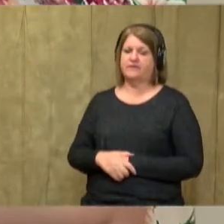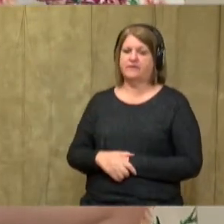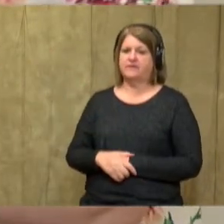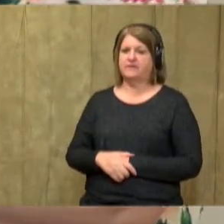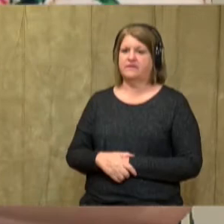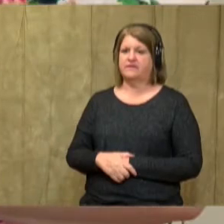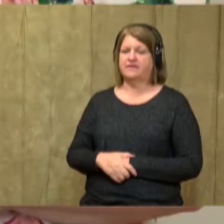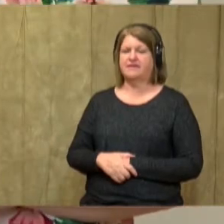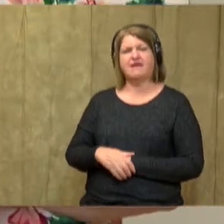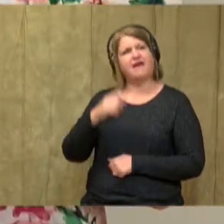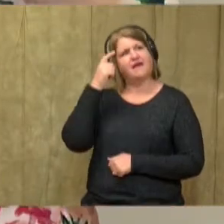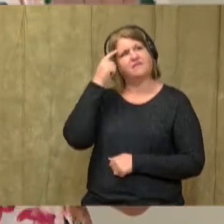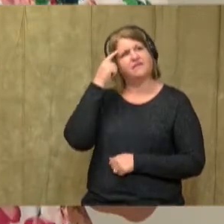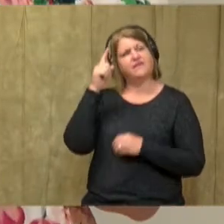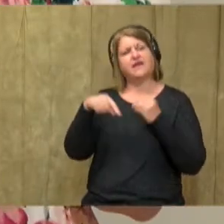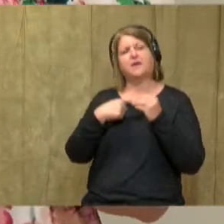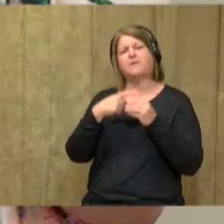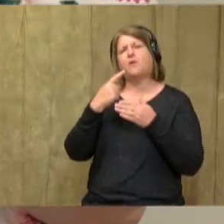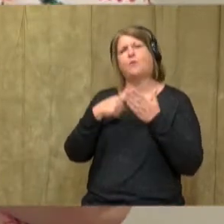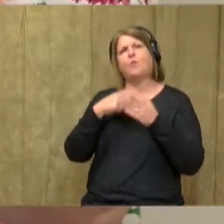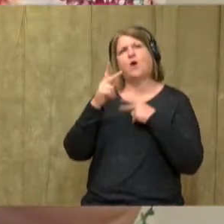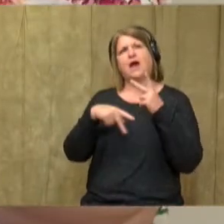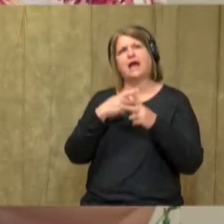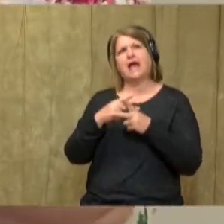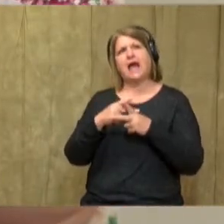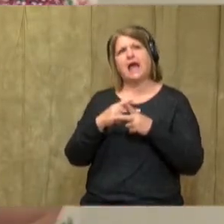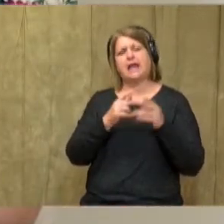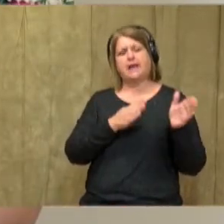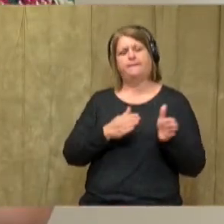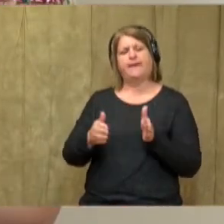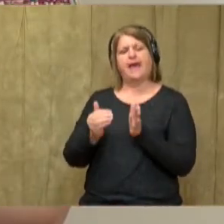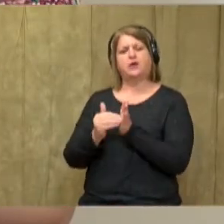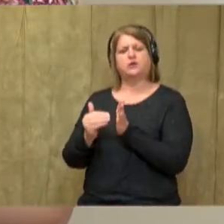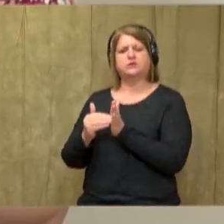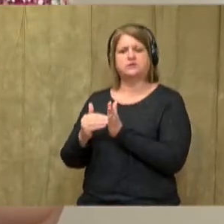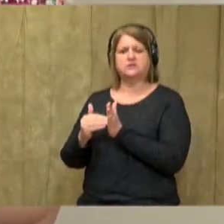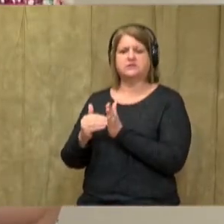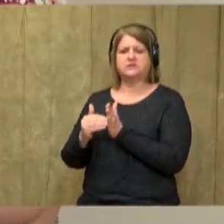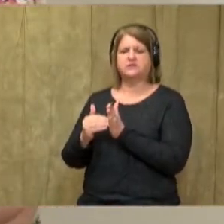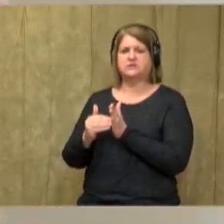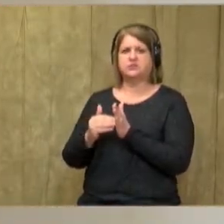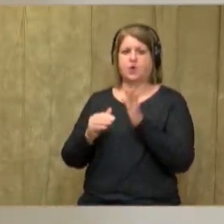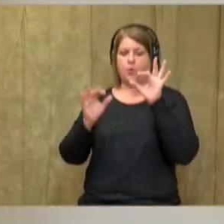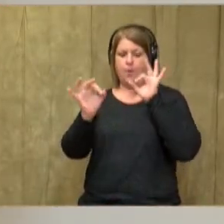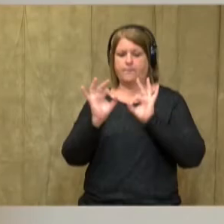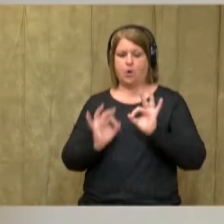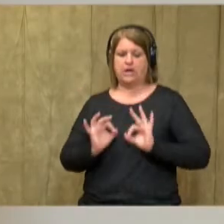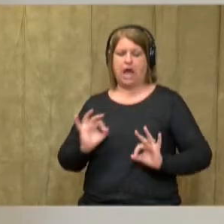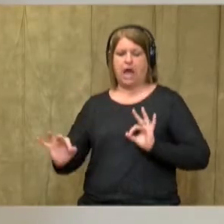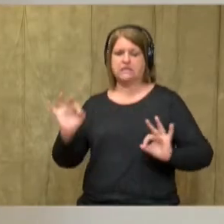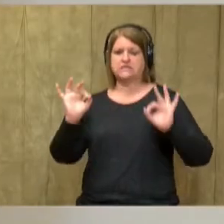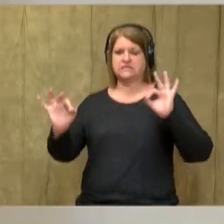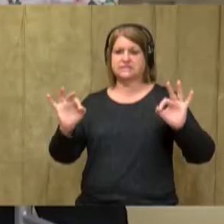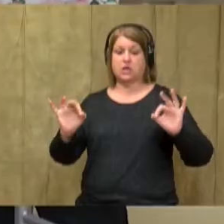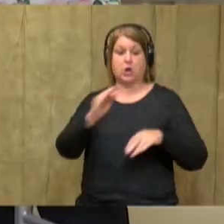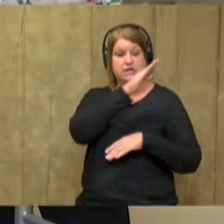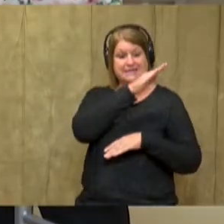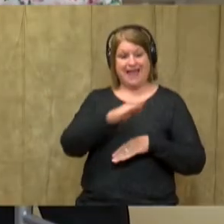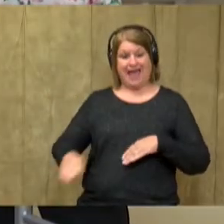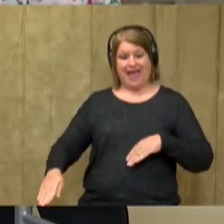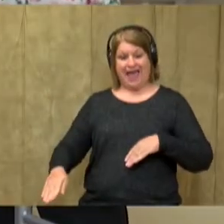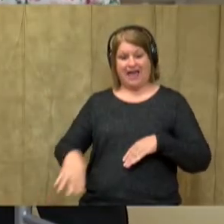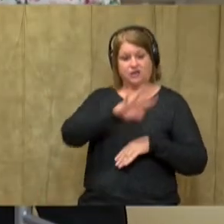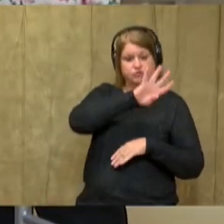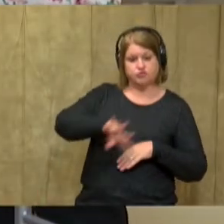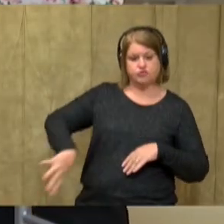right, and I have to think about what kind of pattern do I want to do? Do I want to do polka dots? Do I want to do diagonal stripes,